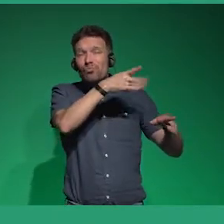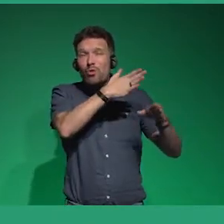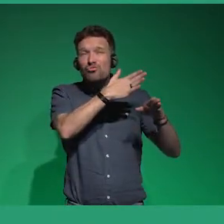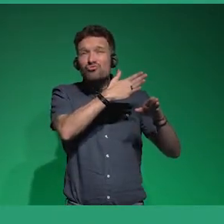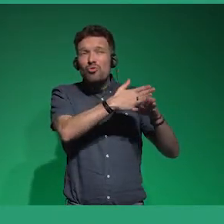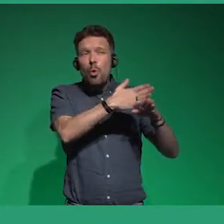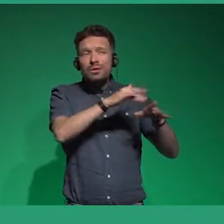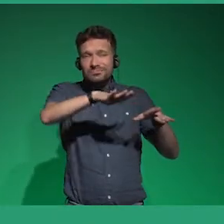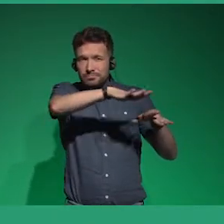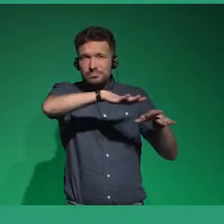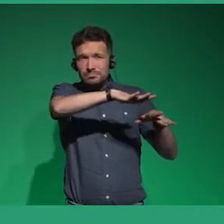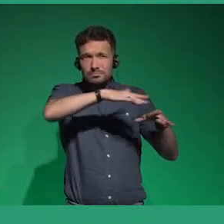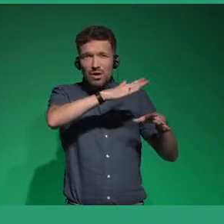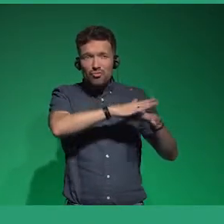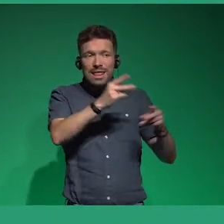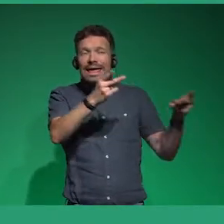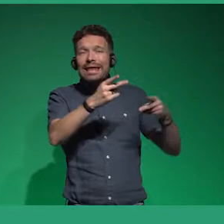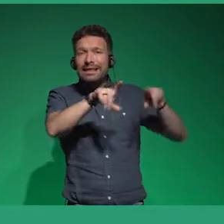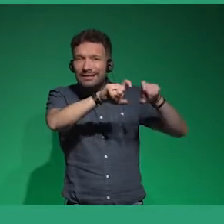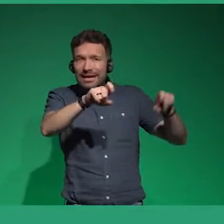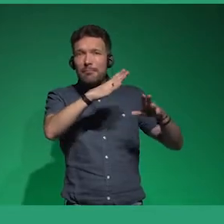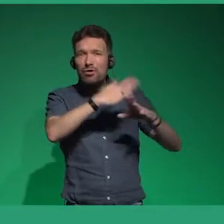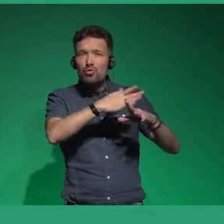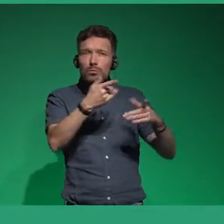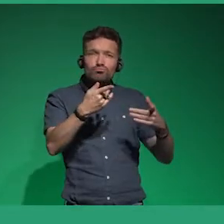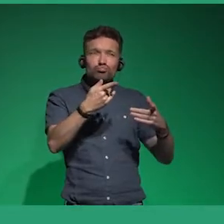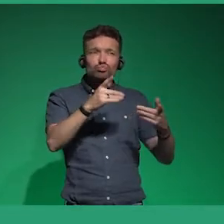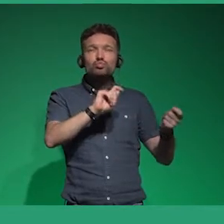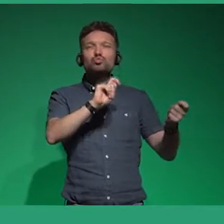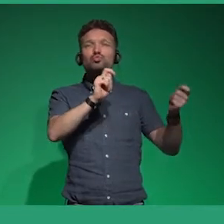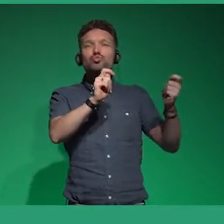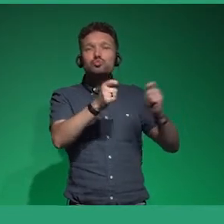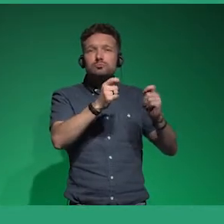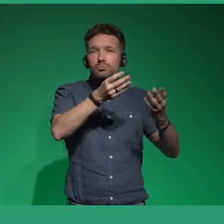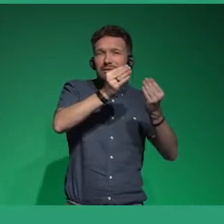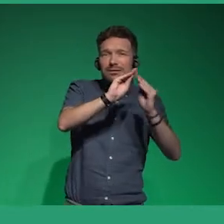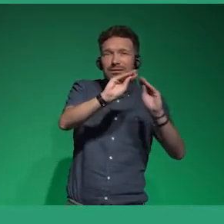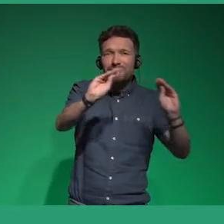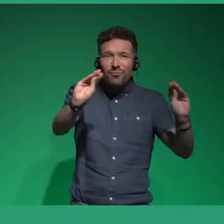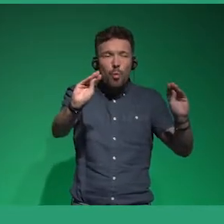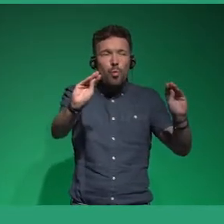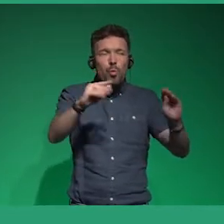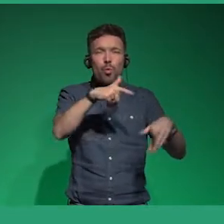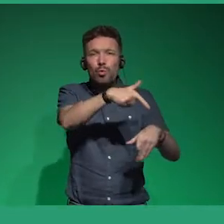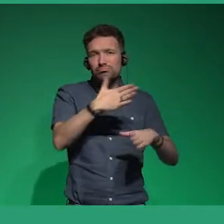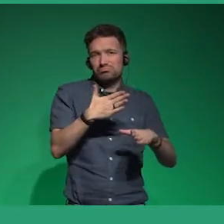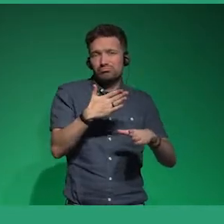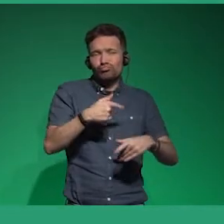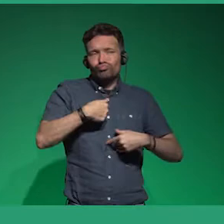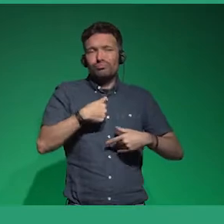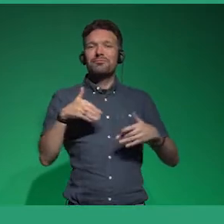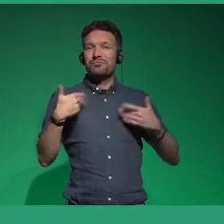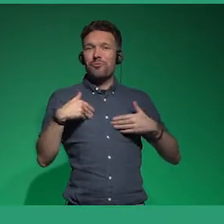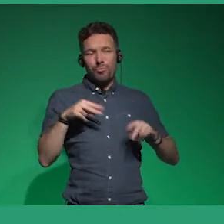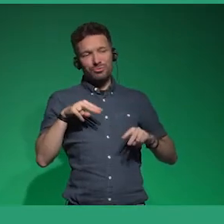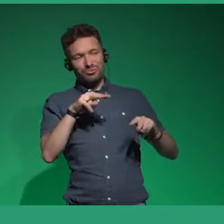also something that was very broad, that had a strong artistic component, but it also had a strong influence